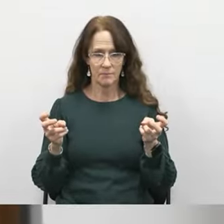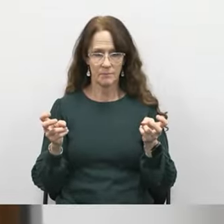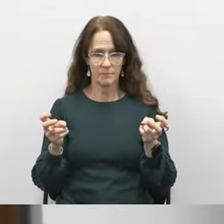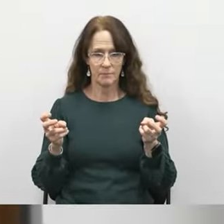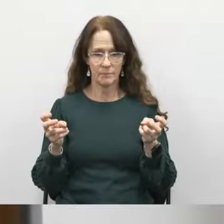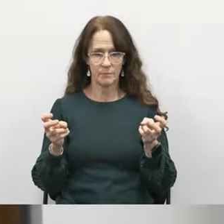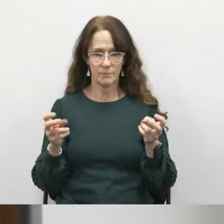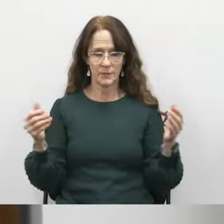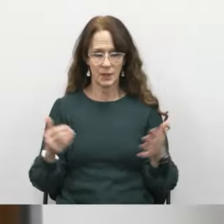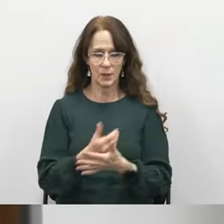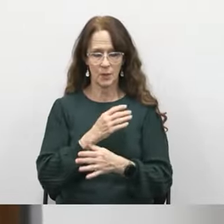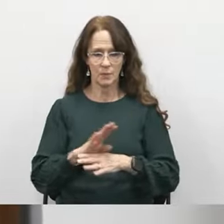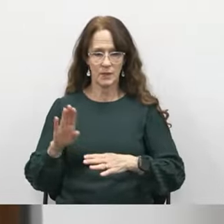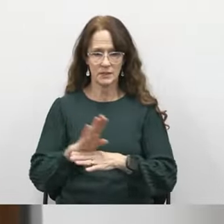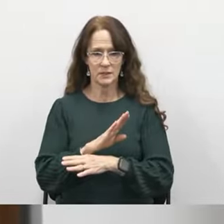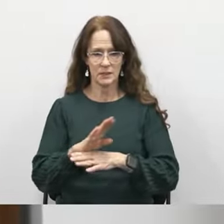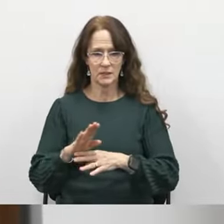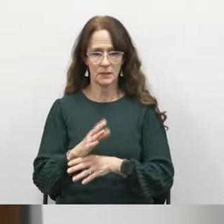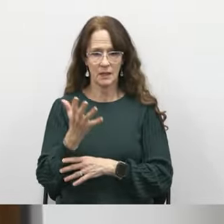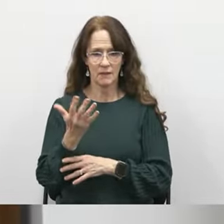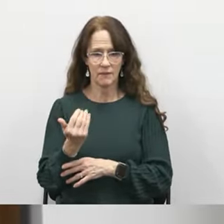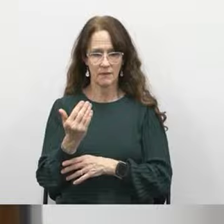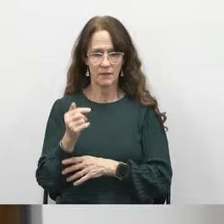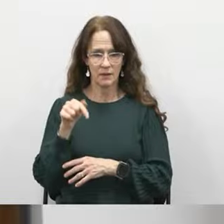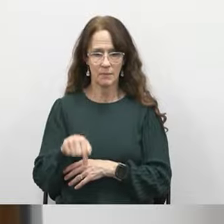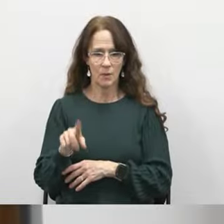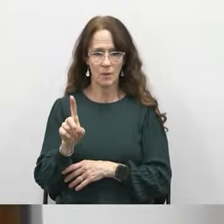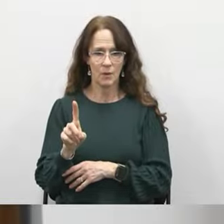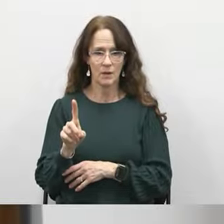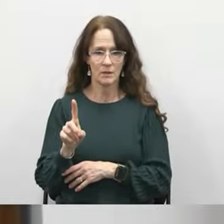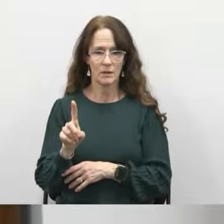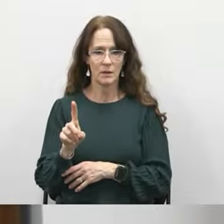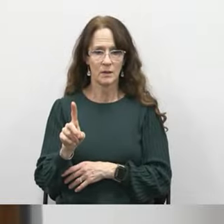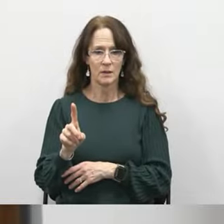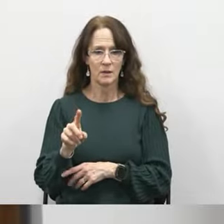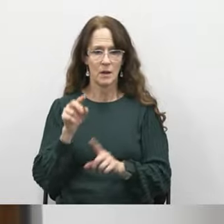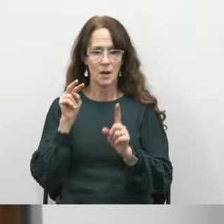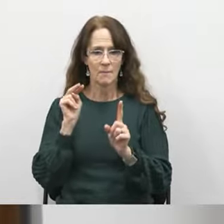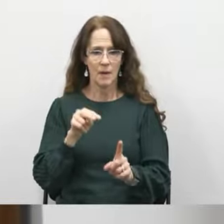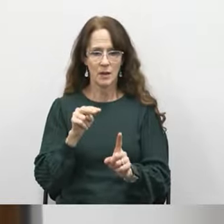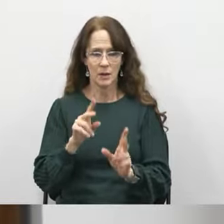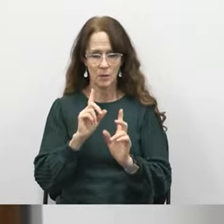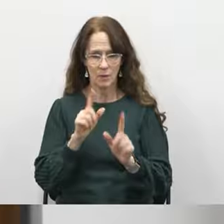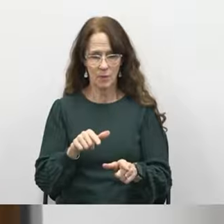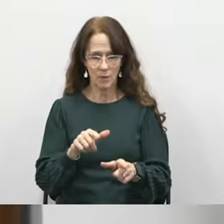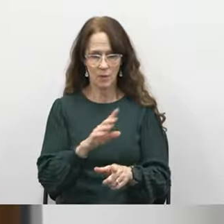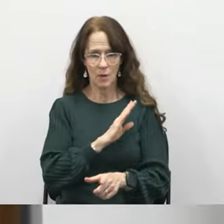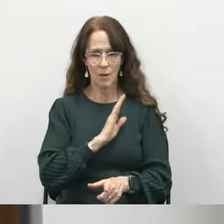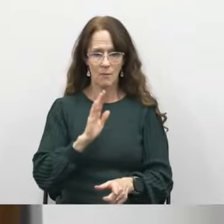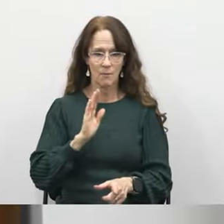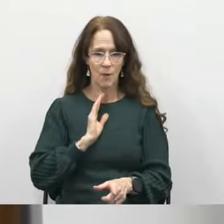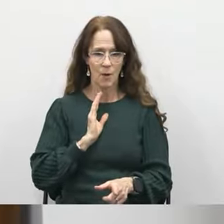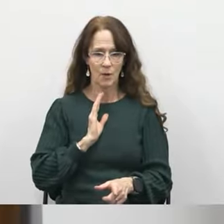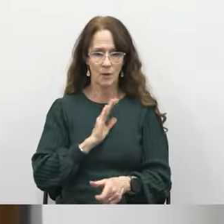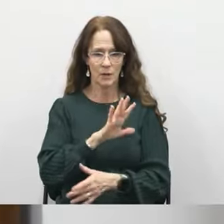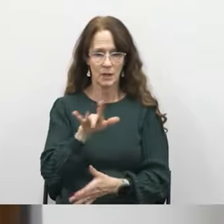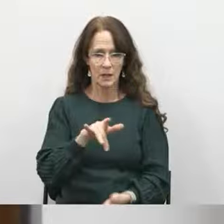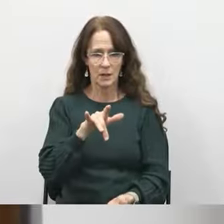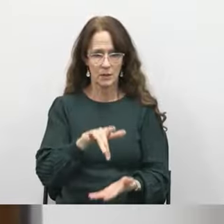items under new business. We'll go to 15.1, monitoring report for board interim